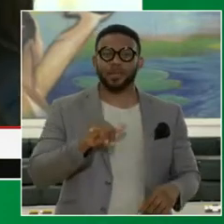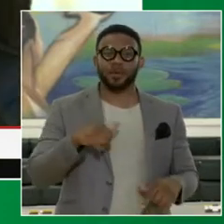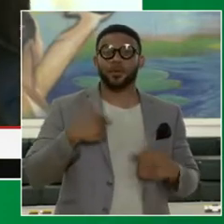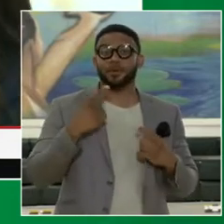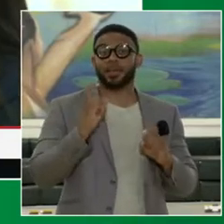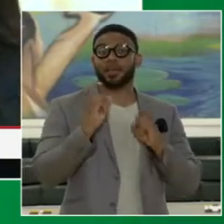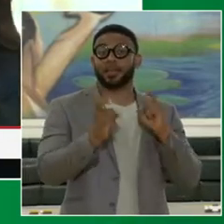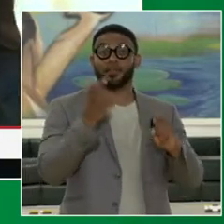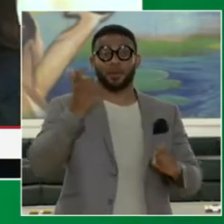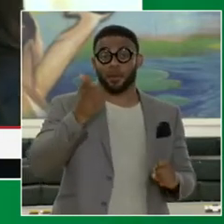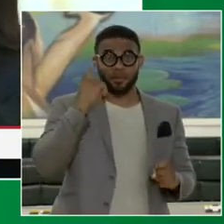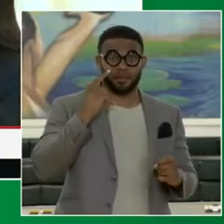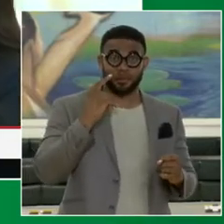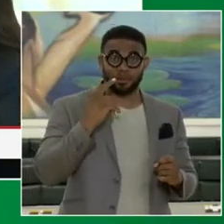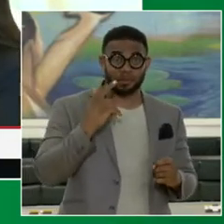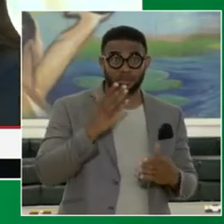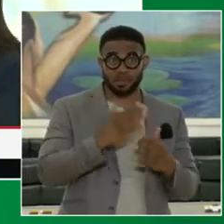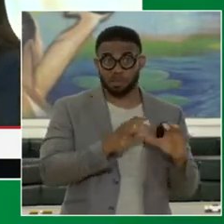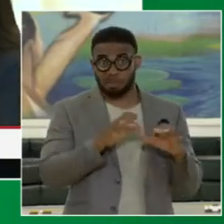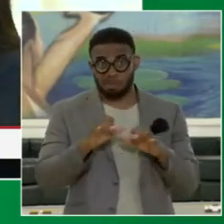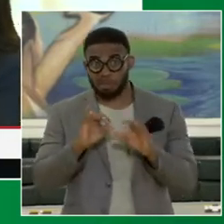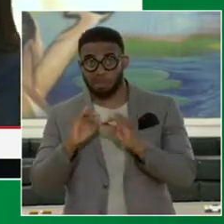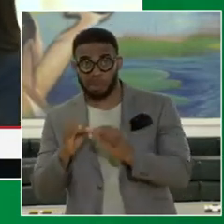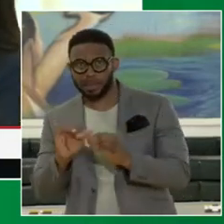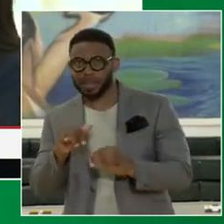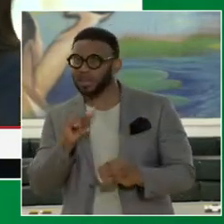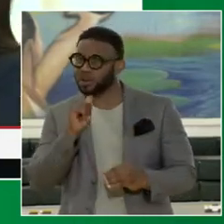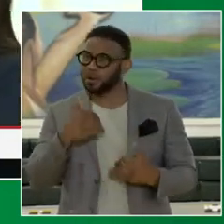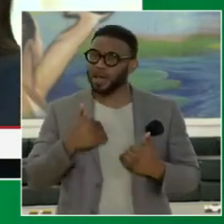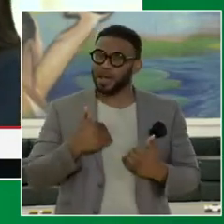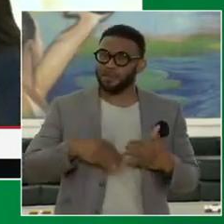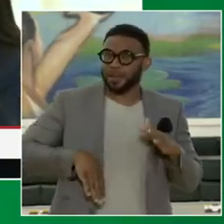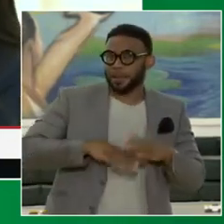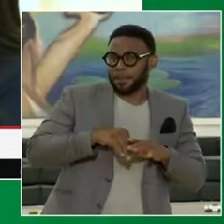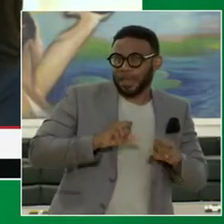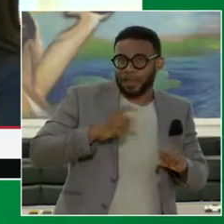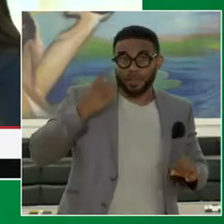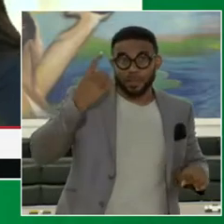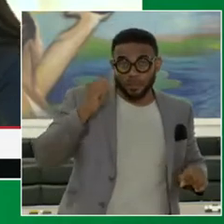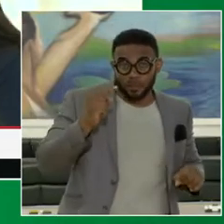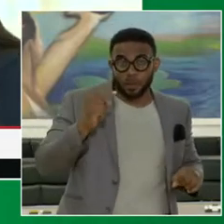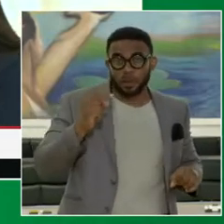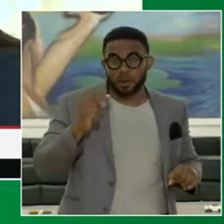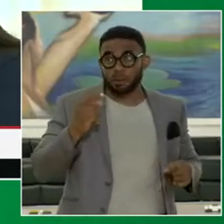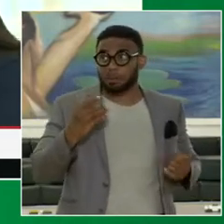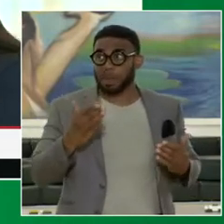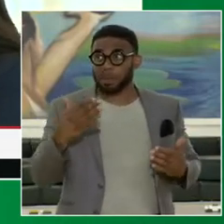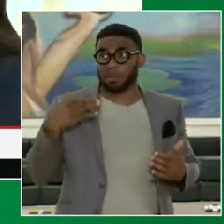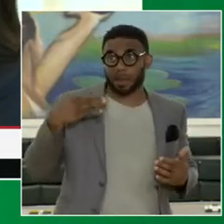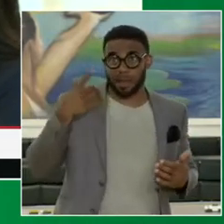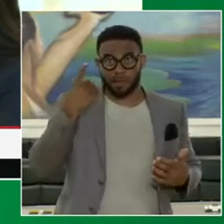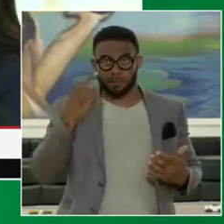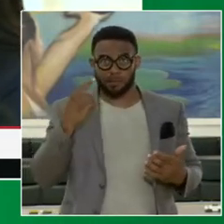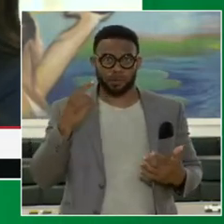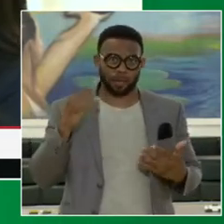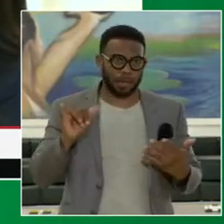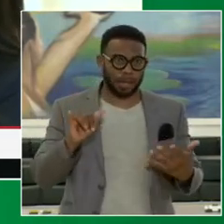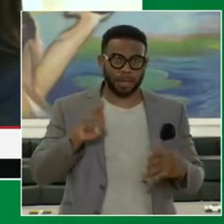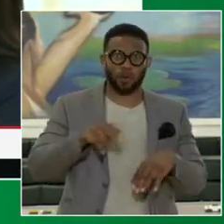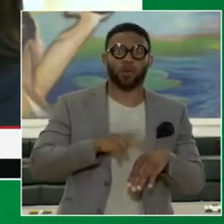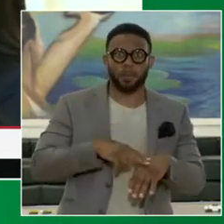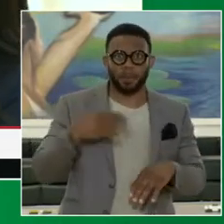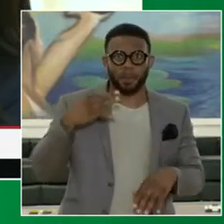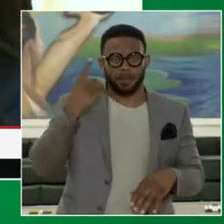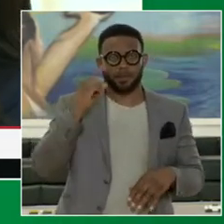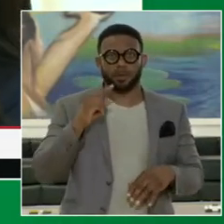been issuing grants to maybe some entities and organizations that don't quite have the capacity for maybe applying for, like normally